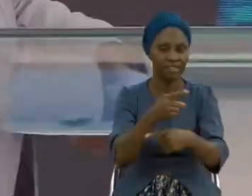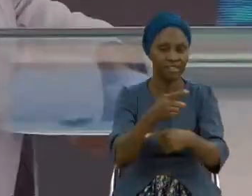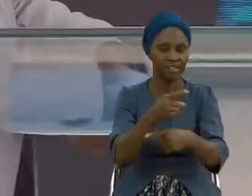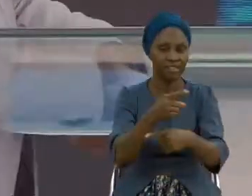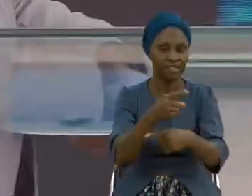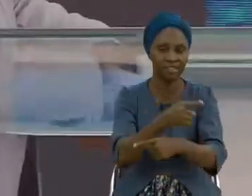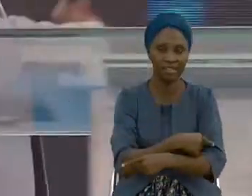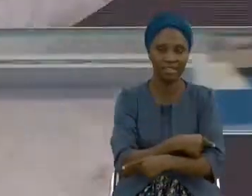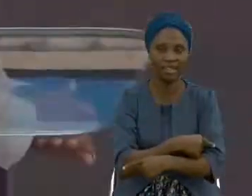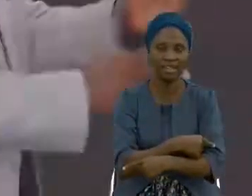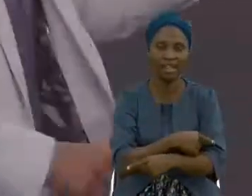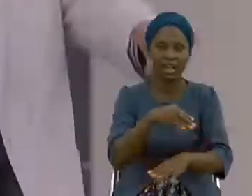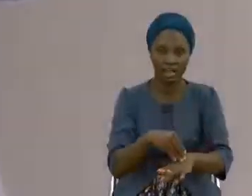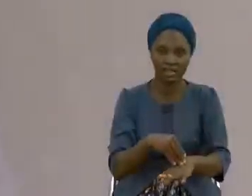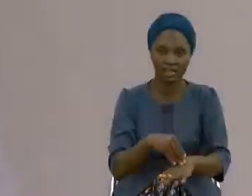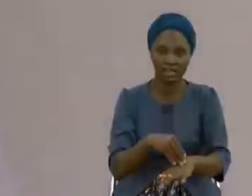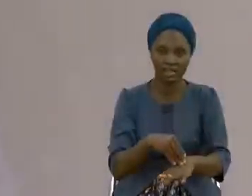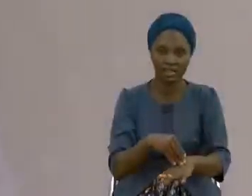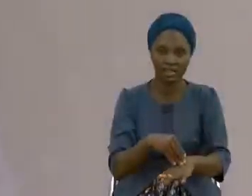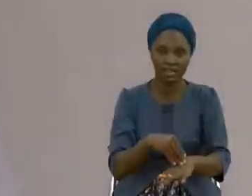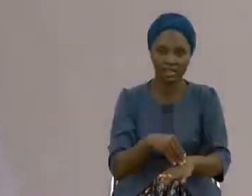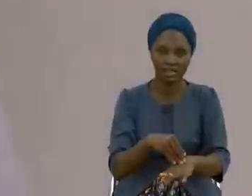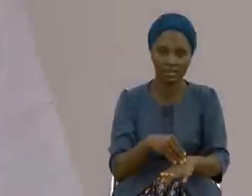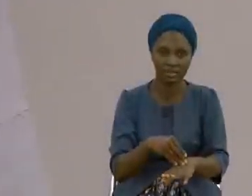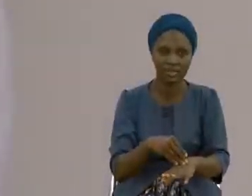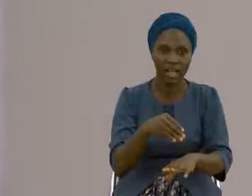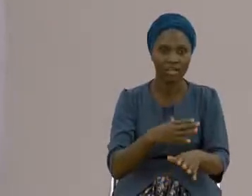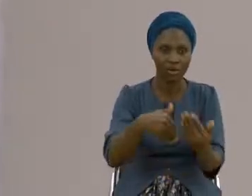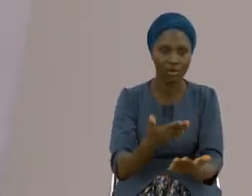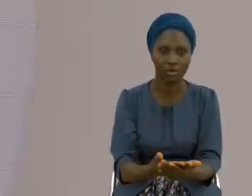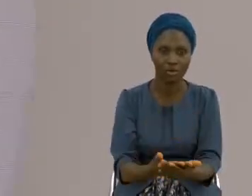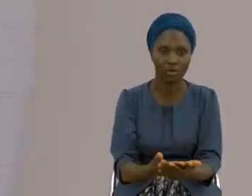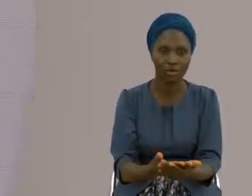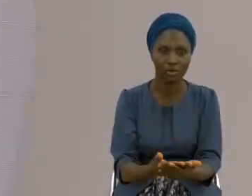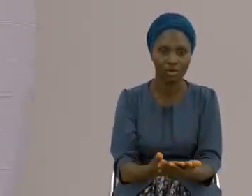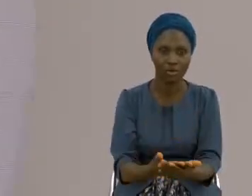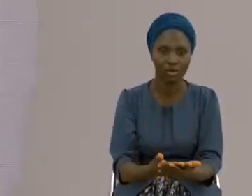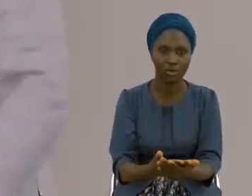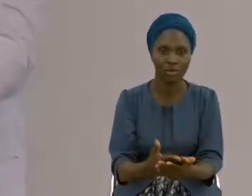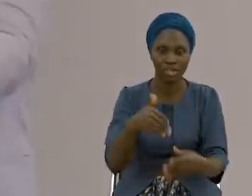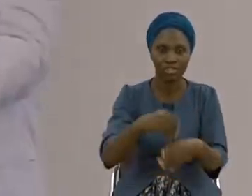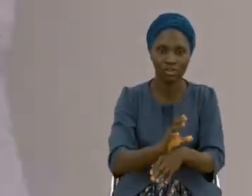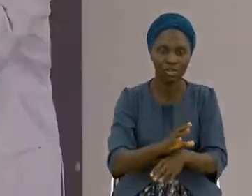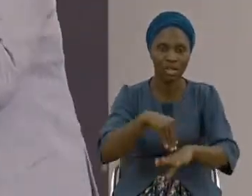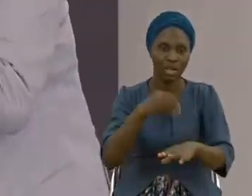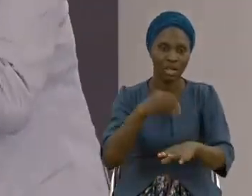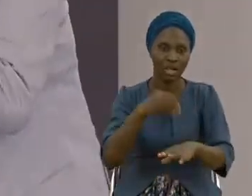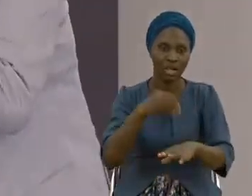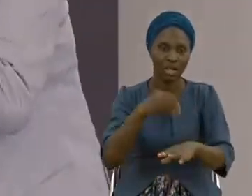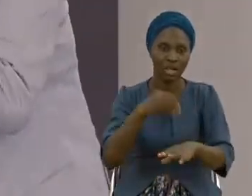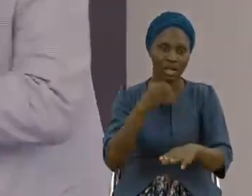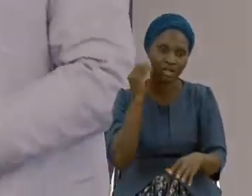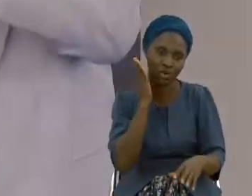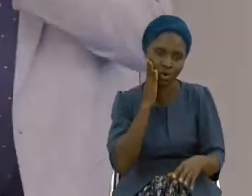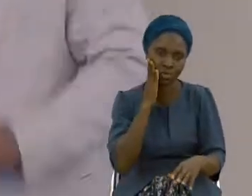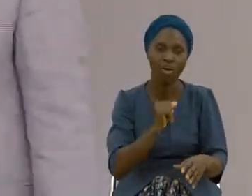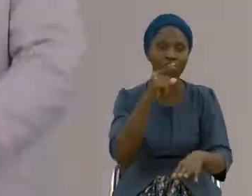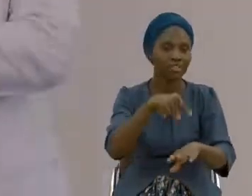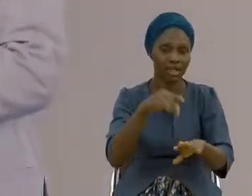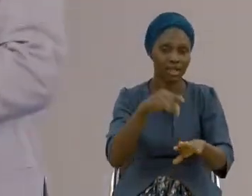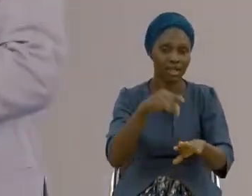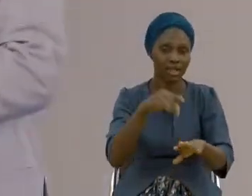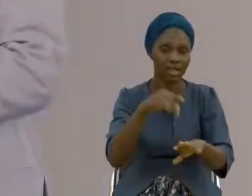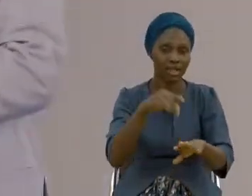at home in church on season miracles one the